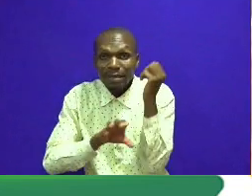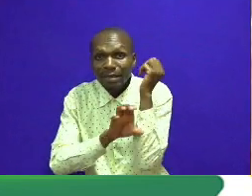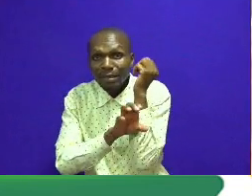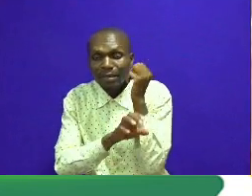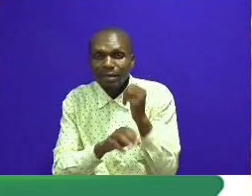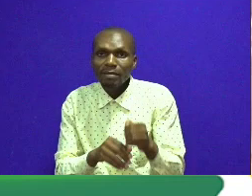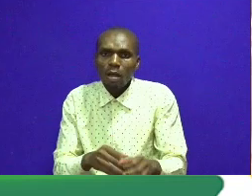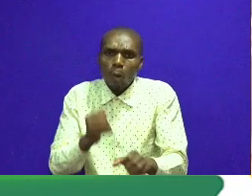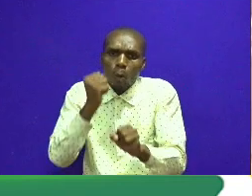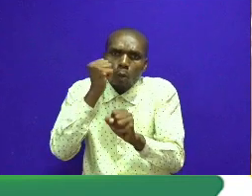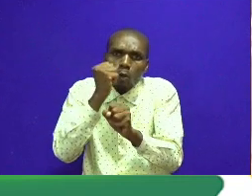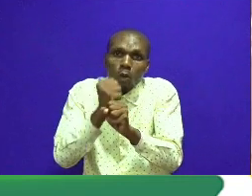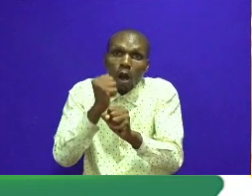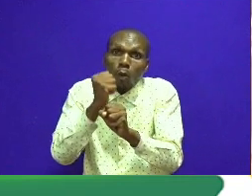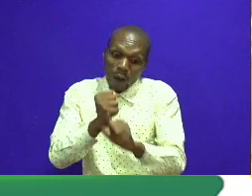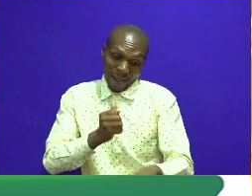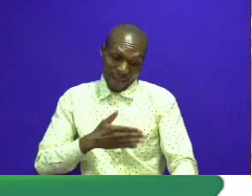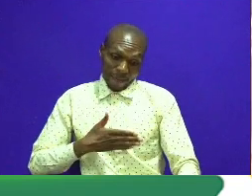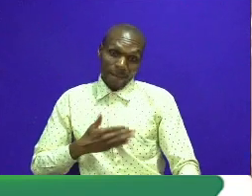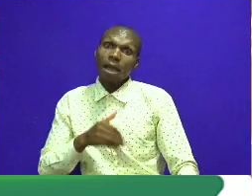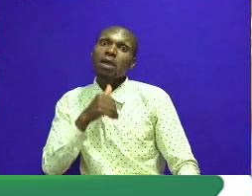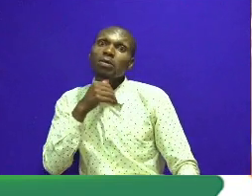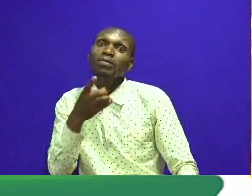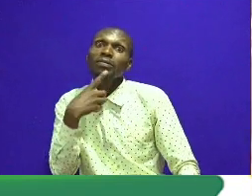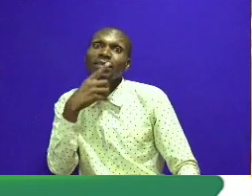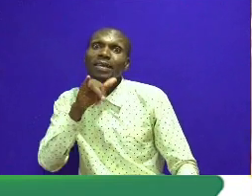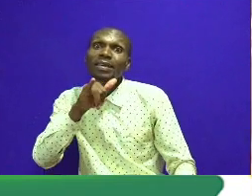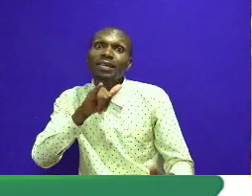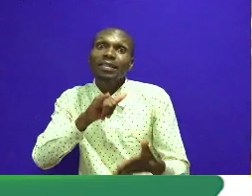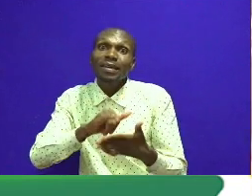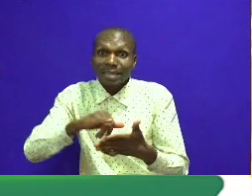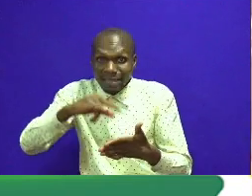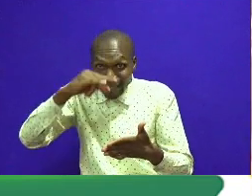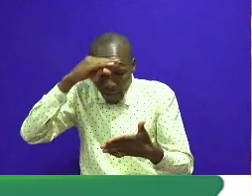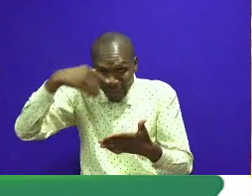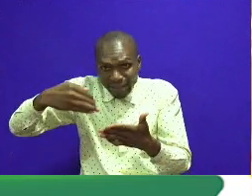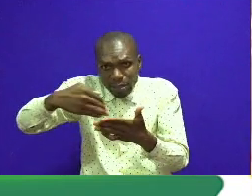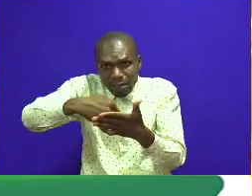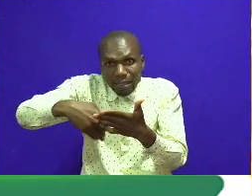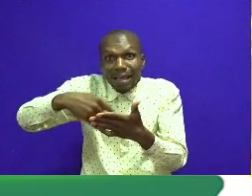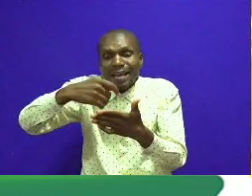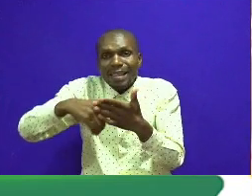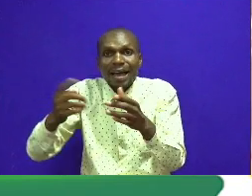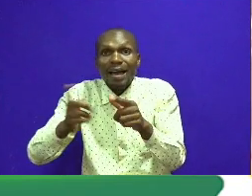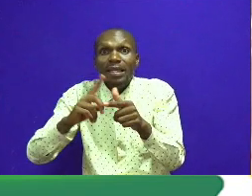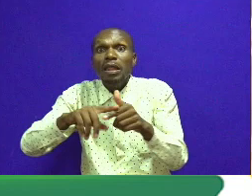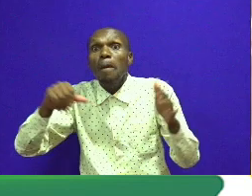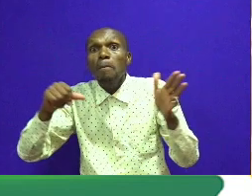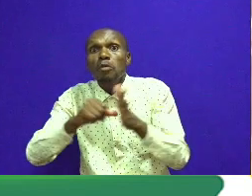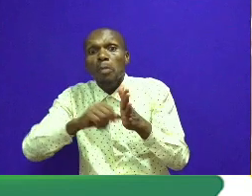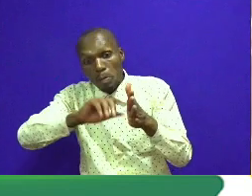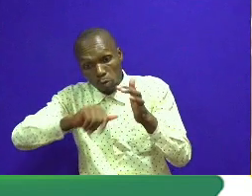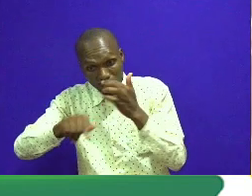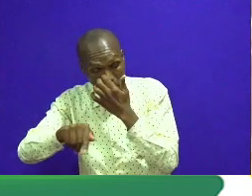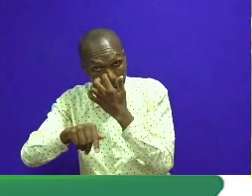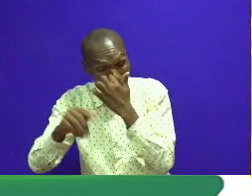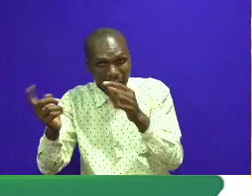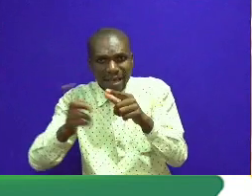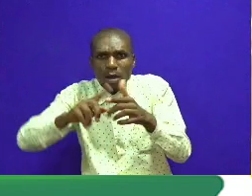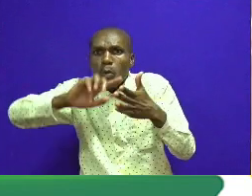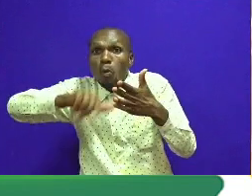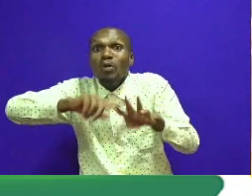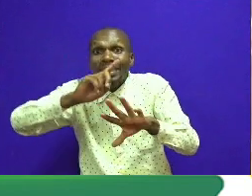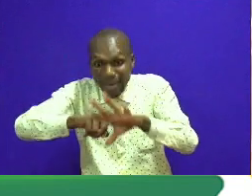Our work is not to say the government should not collect revenue. The issue is at what